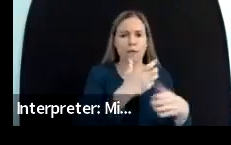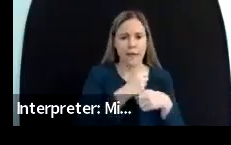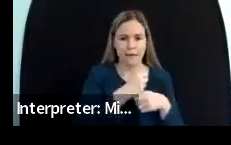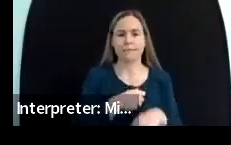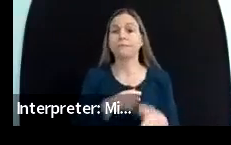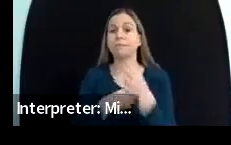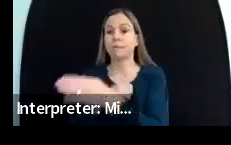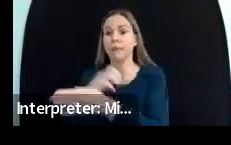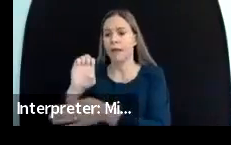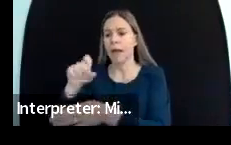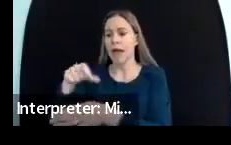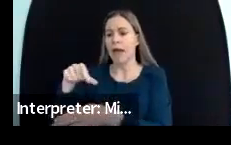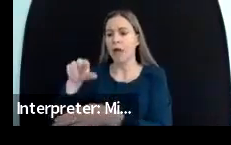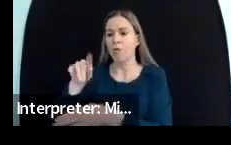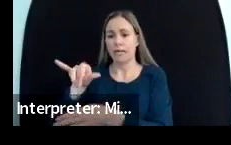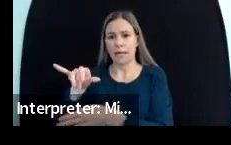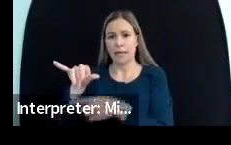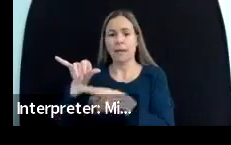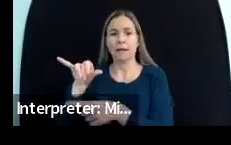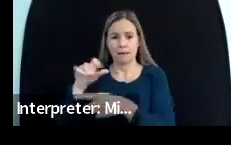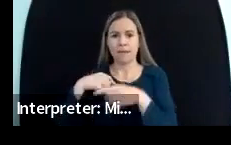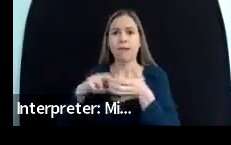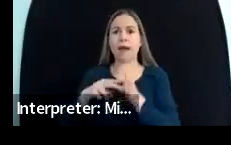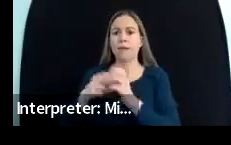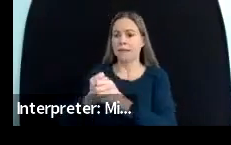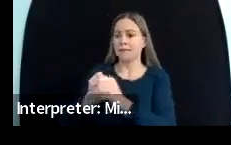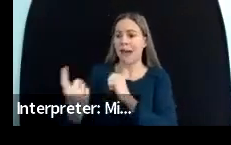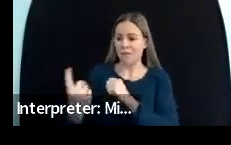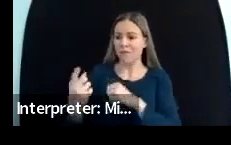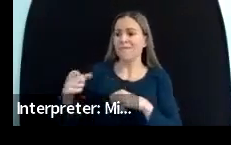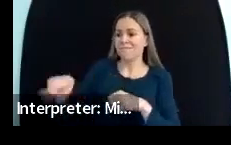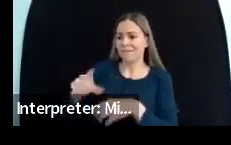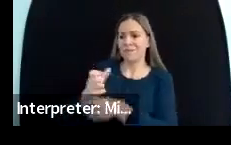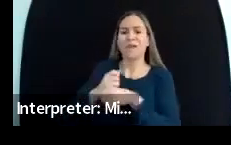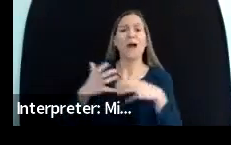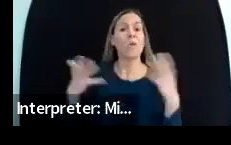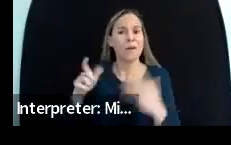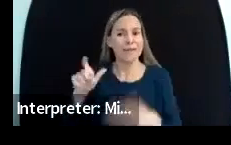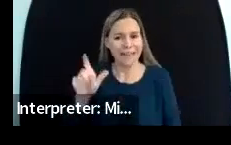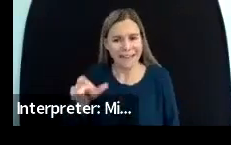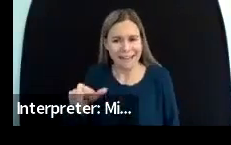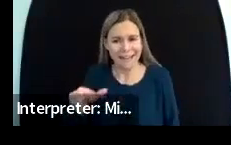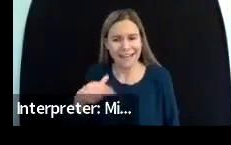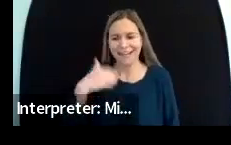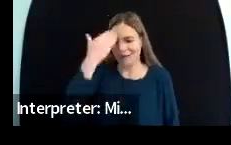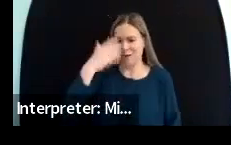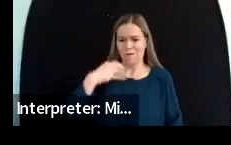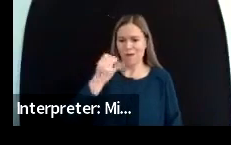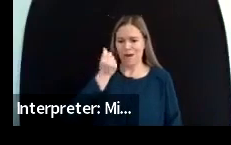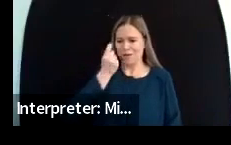Equity, on the other hand, is where everyone gets what they need, understanding the unique